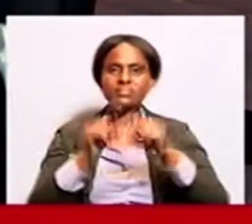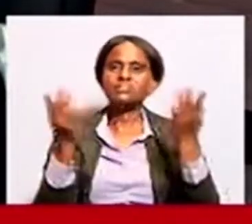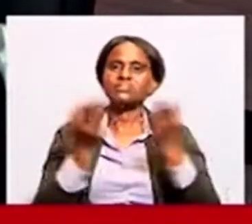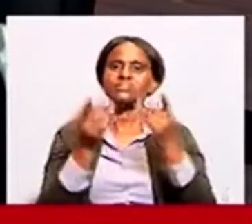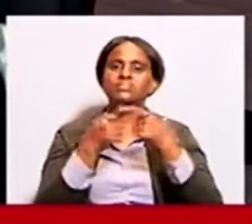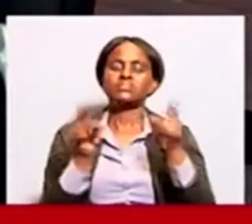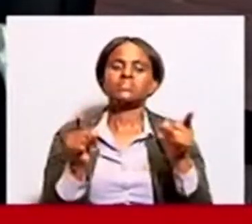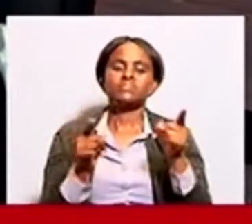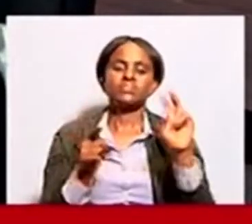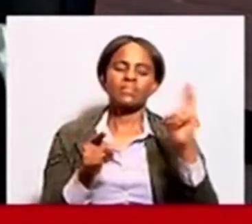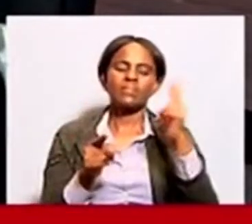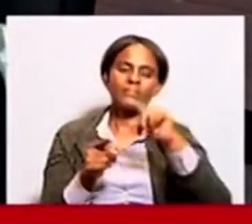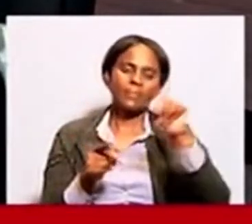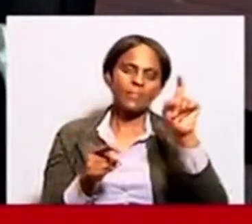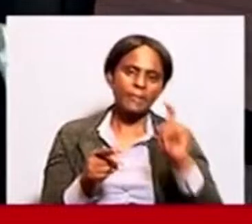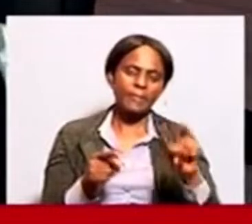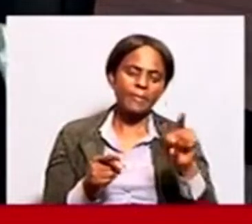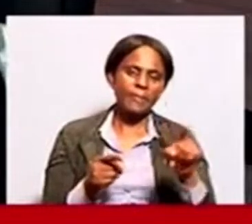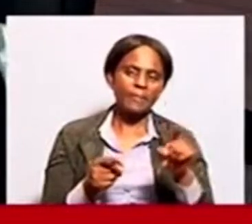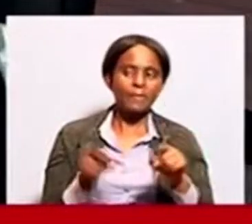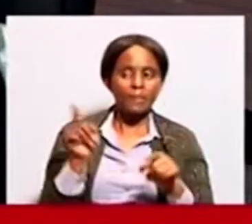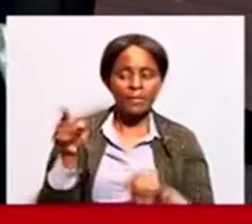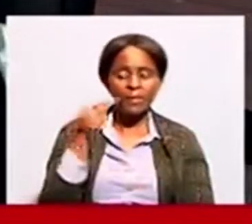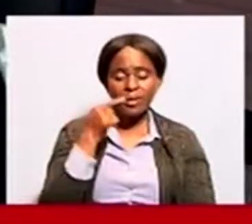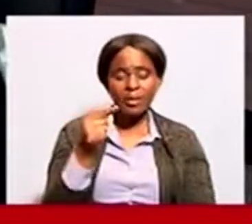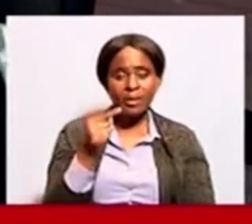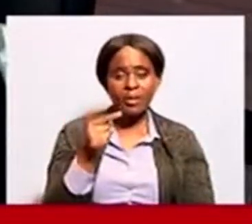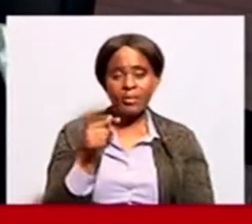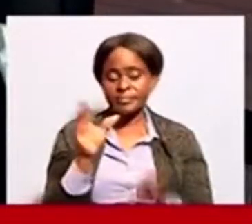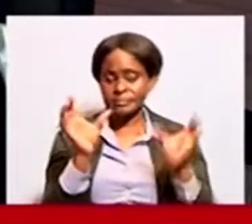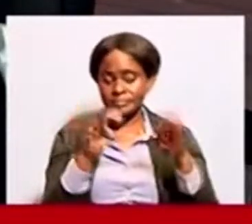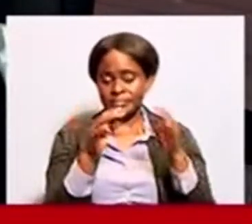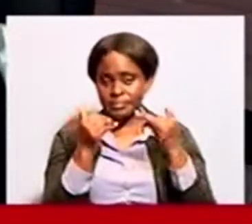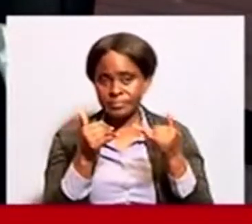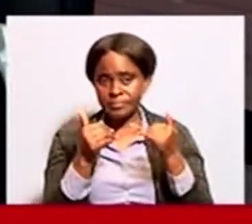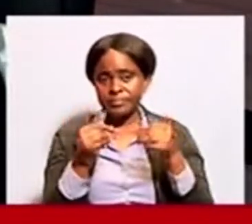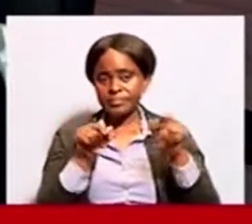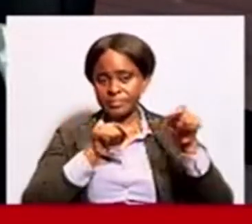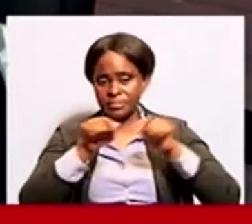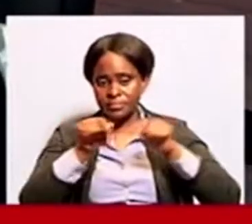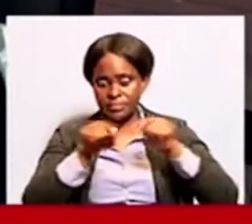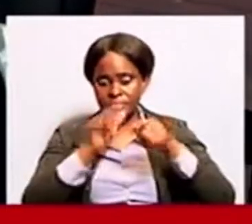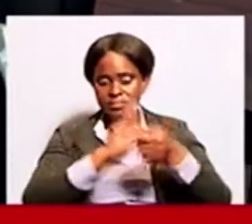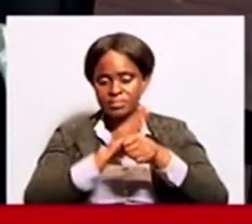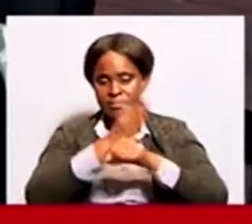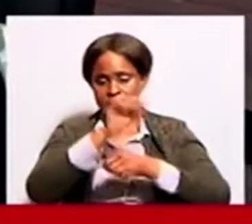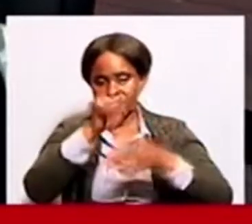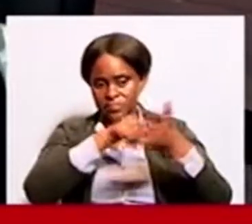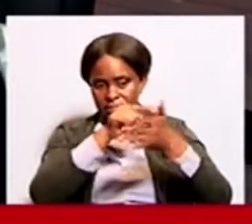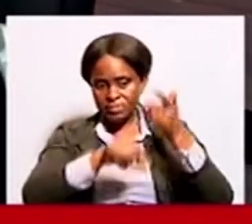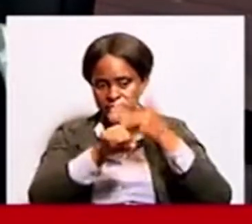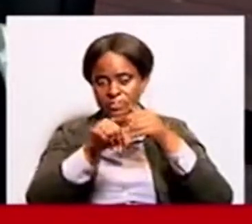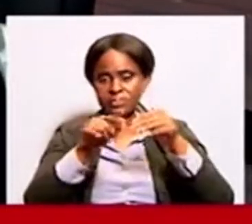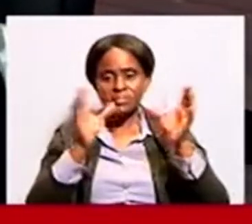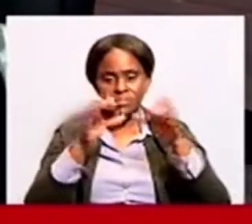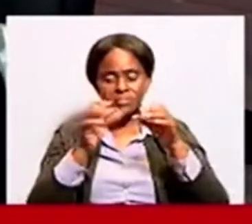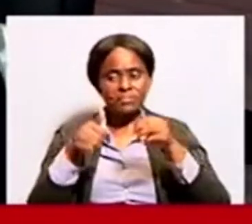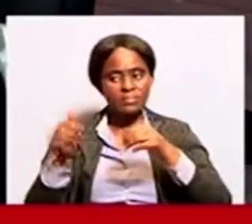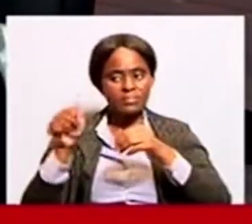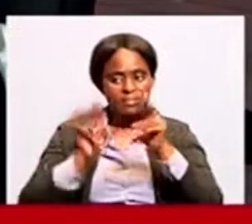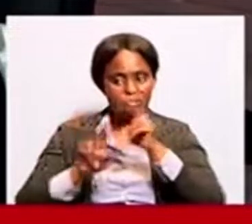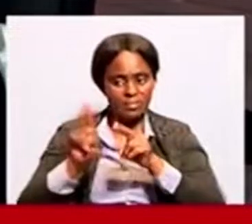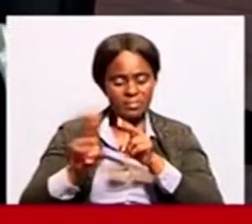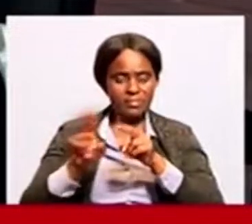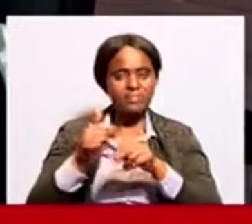The second question is, you were saying that council now took over after terminating the contract. Council took over using